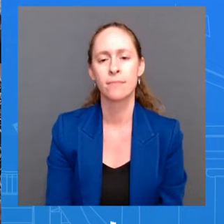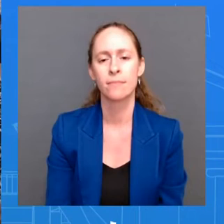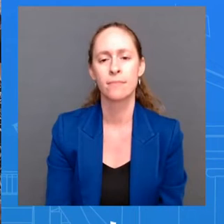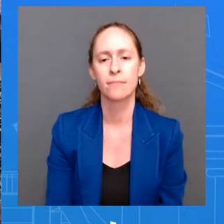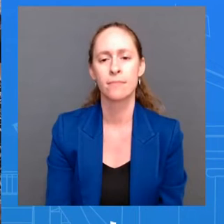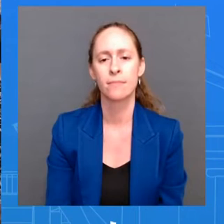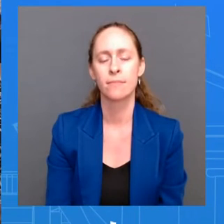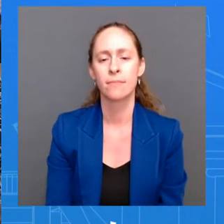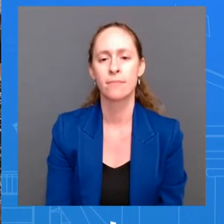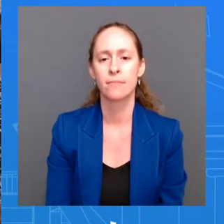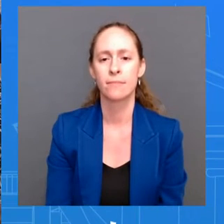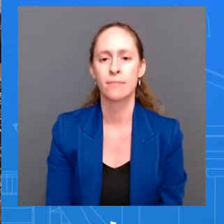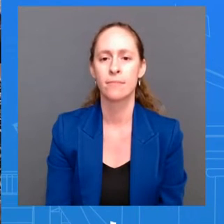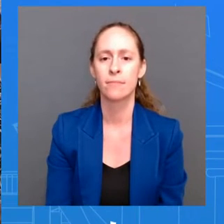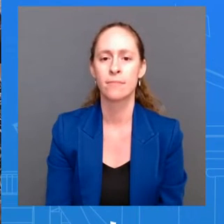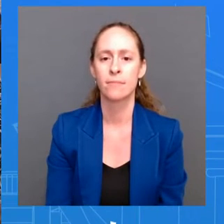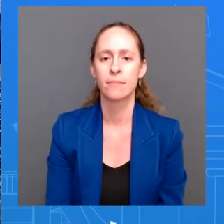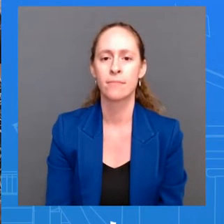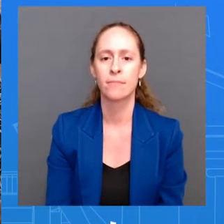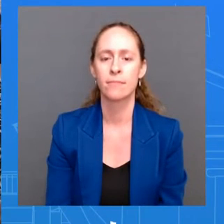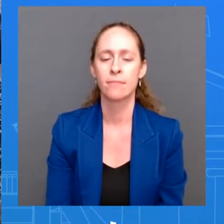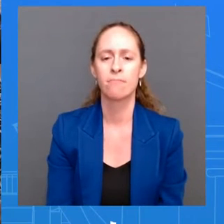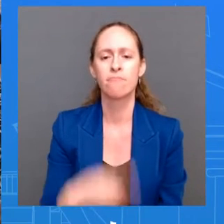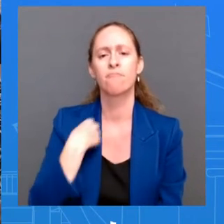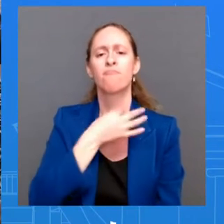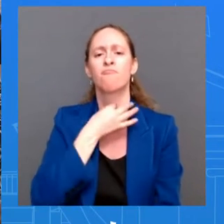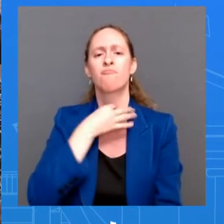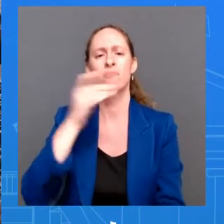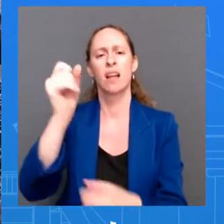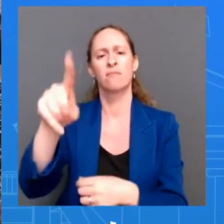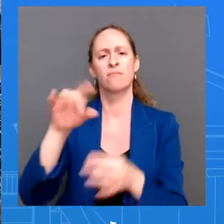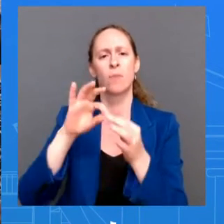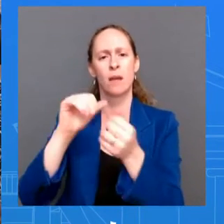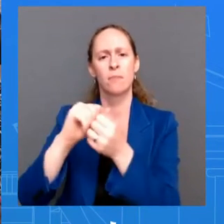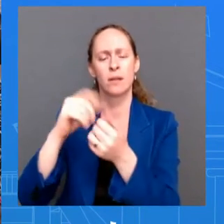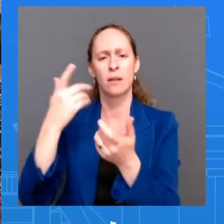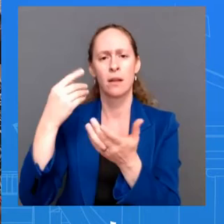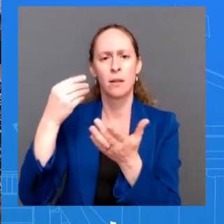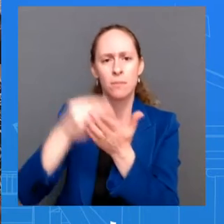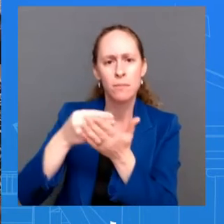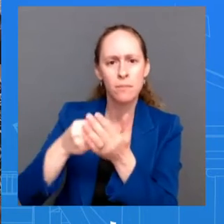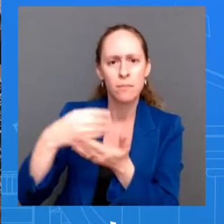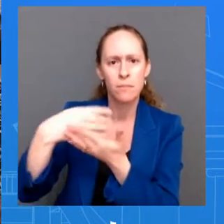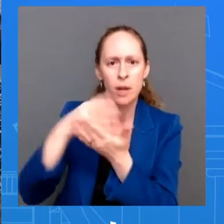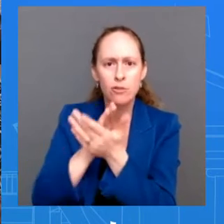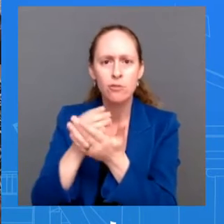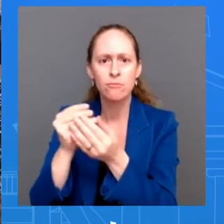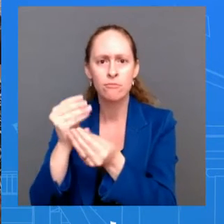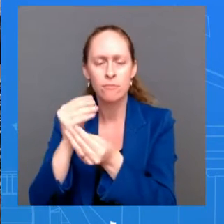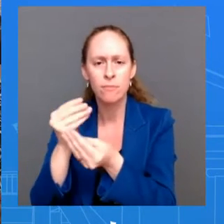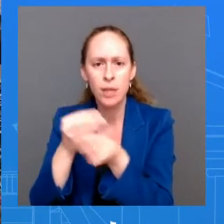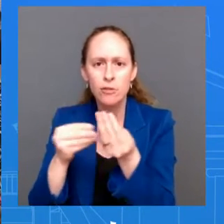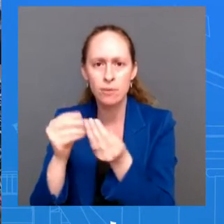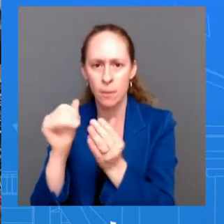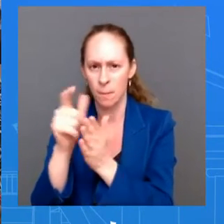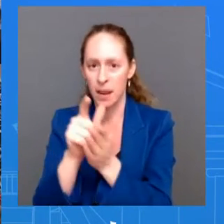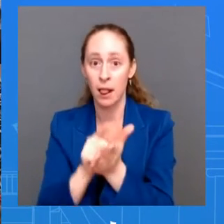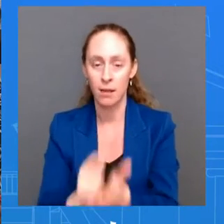word. Do you have any concern, does the White House have any concern, that passage of that bill, which of course would be a huge victory for the